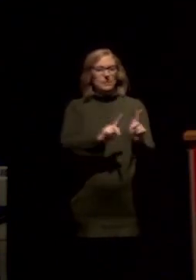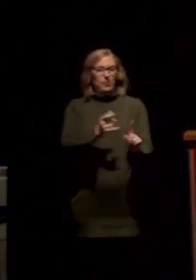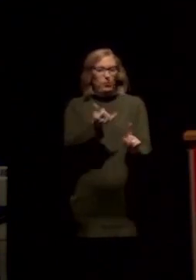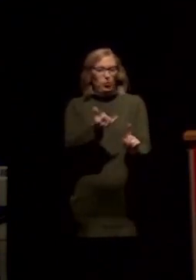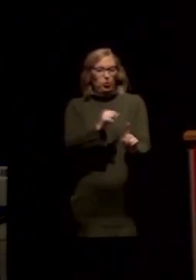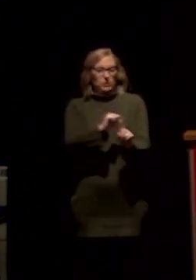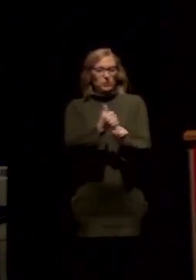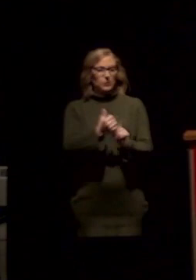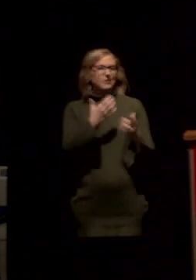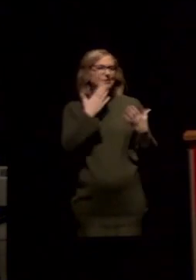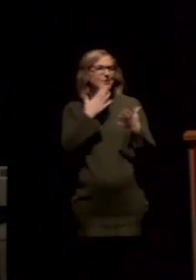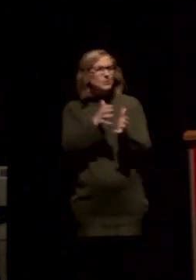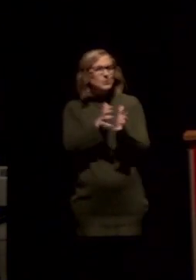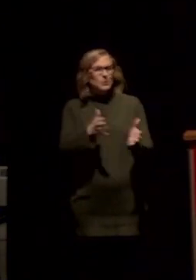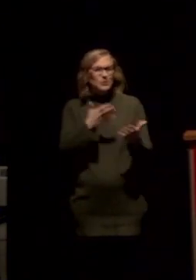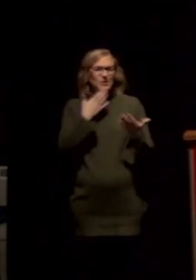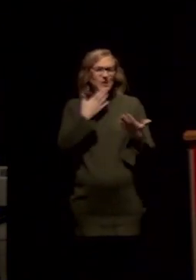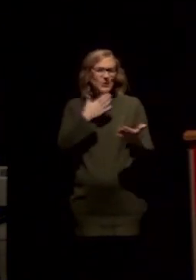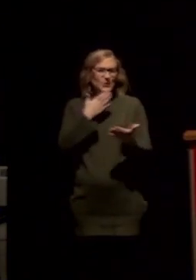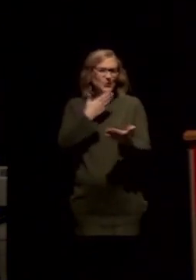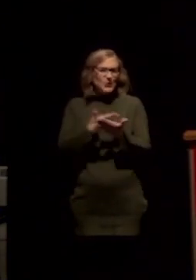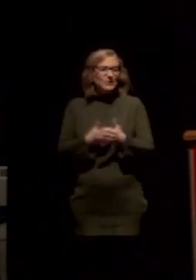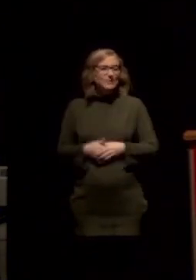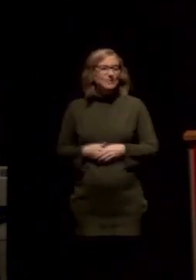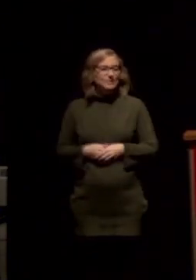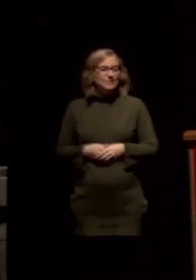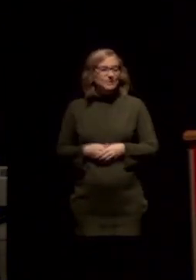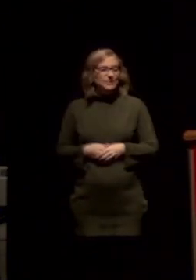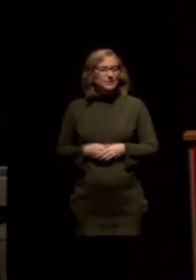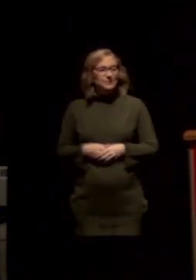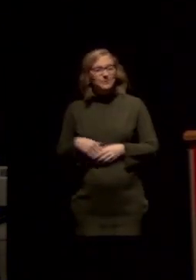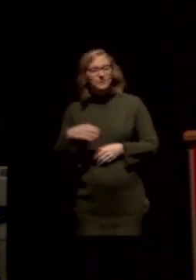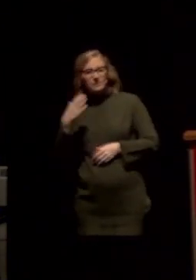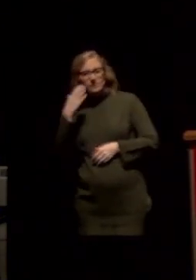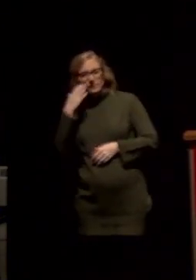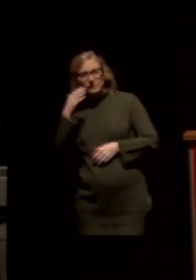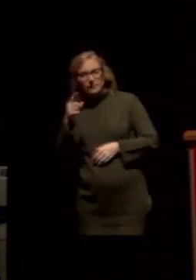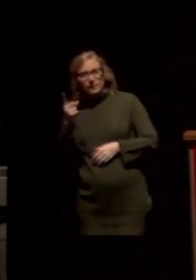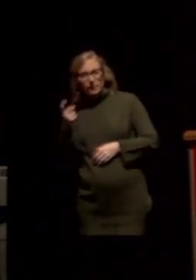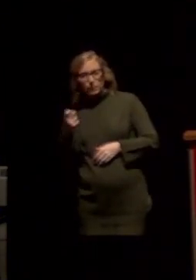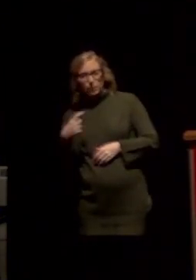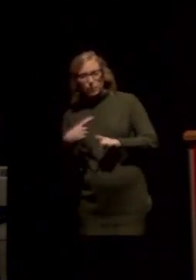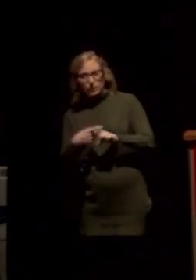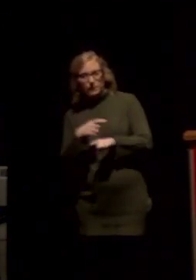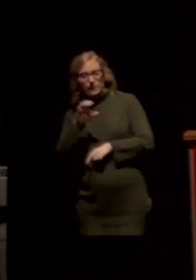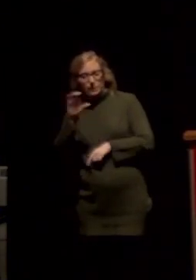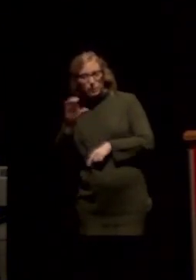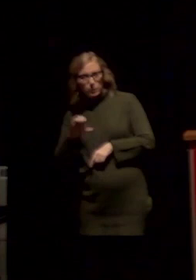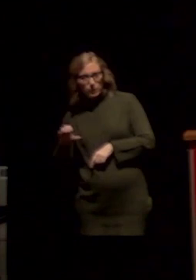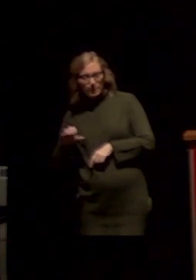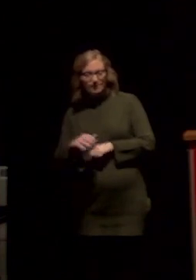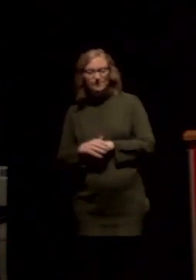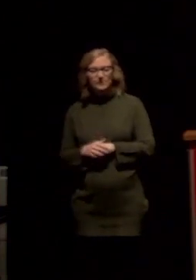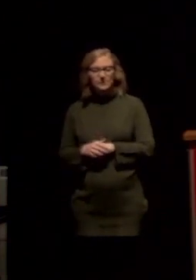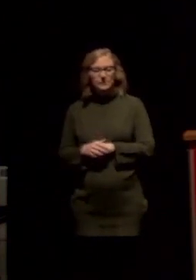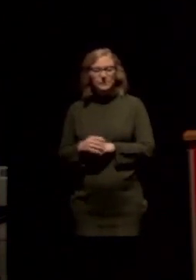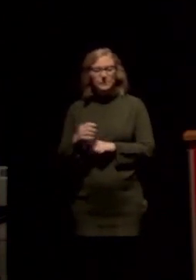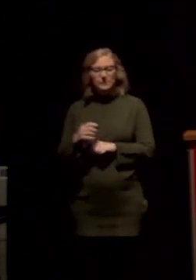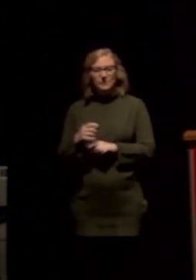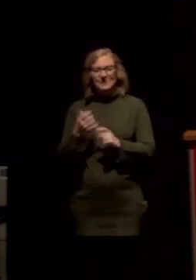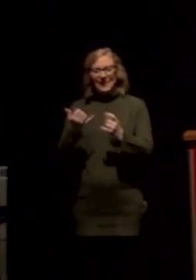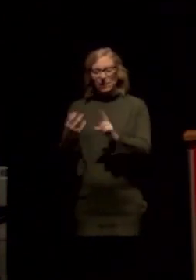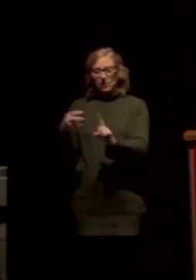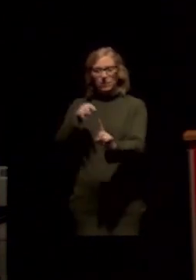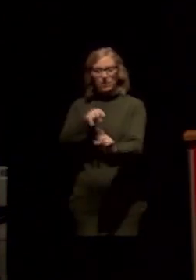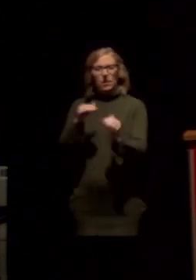Great, thank you very much, good. We're gonna go to a question that came in from Zoom. From an equity